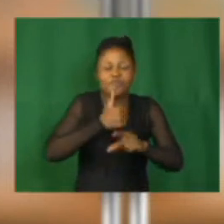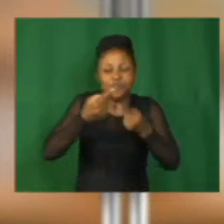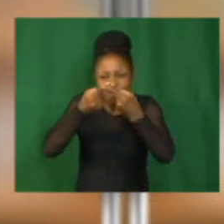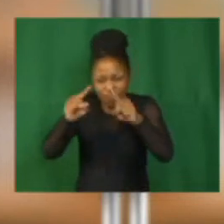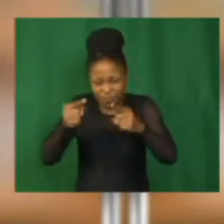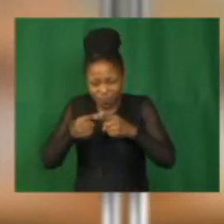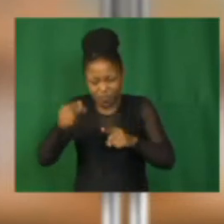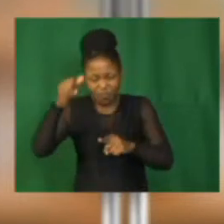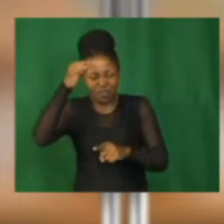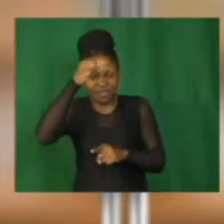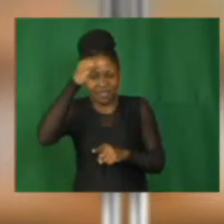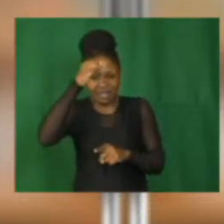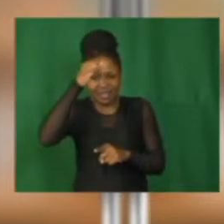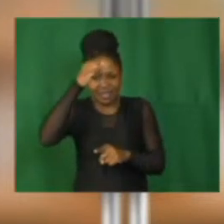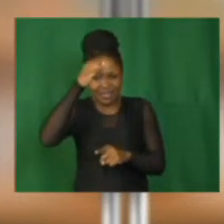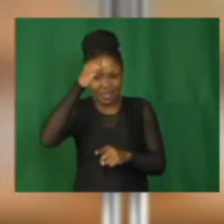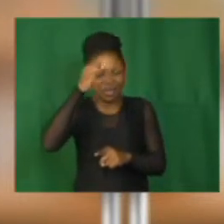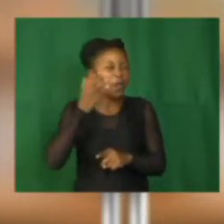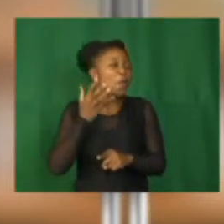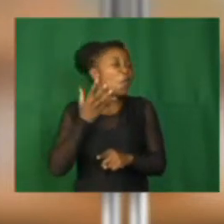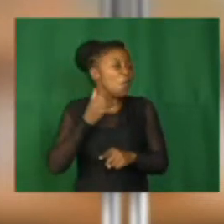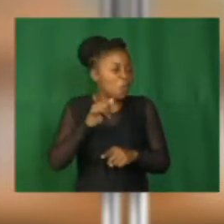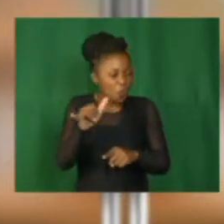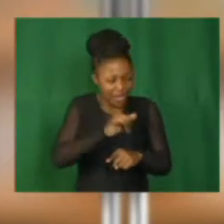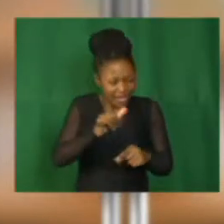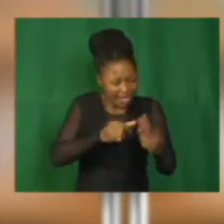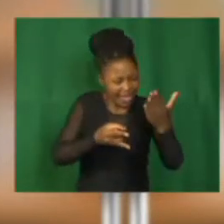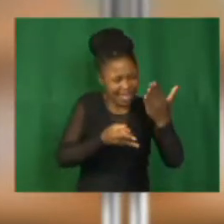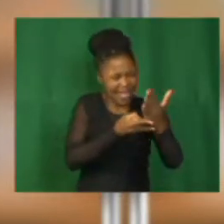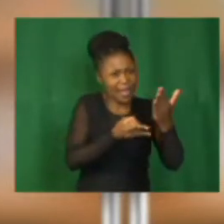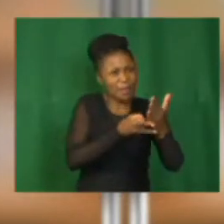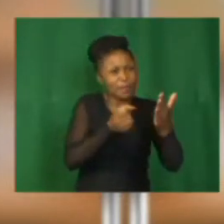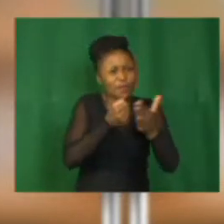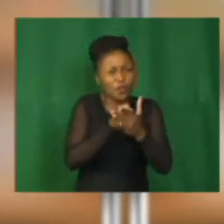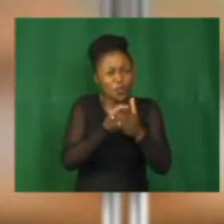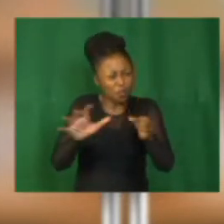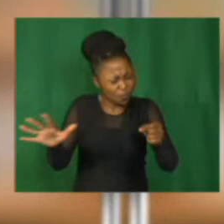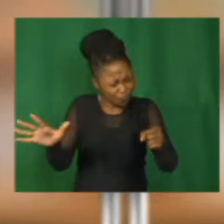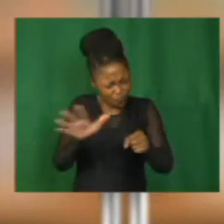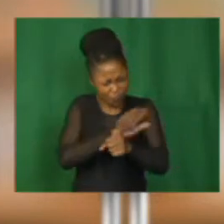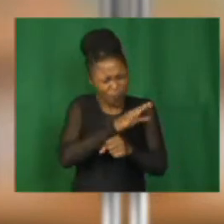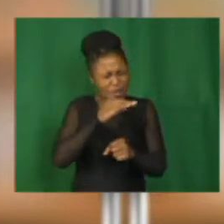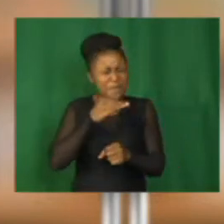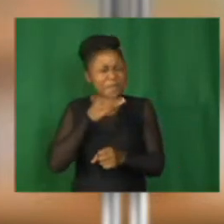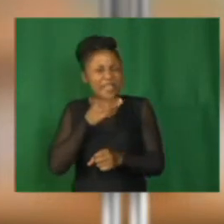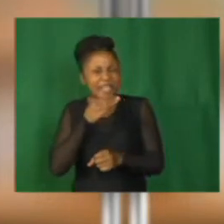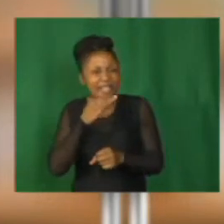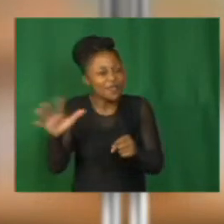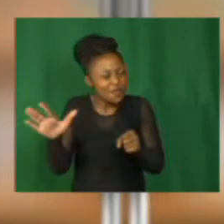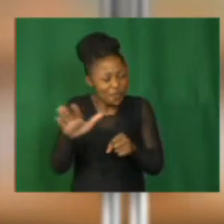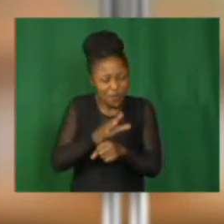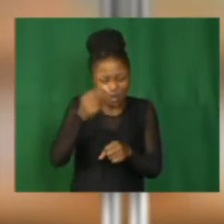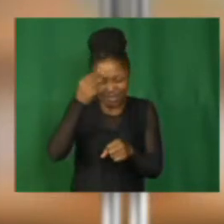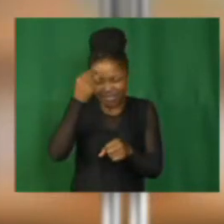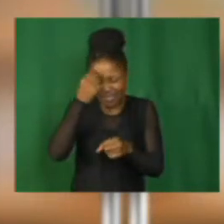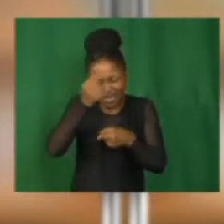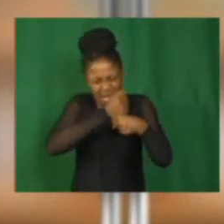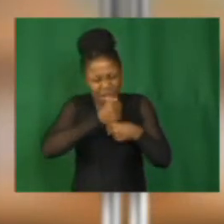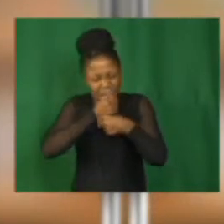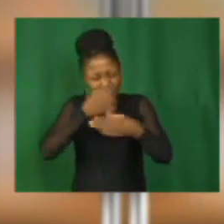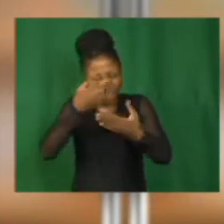the day we have a full sense, a full meaning of what we were reading